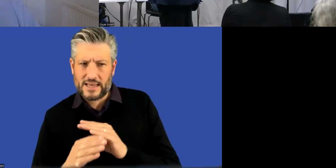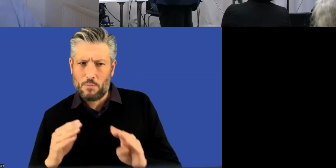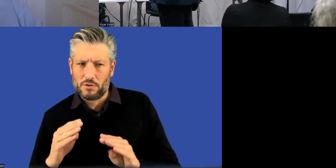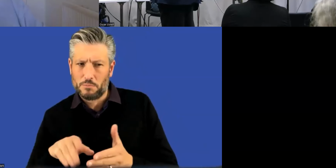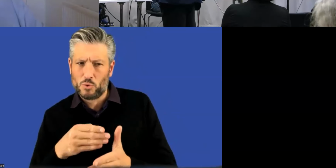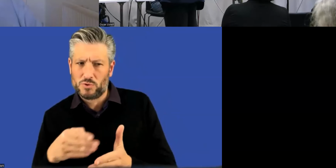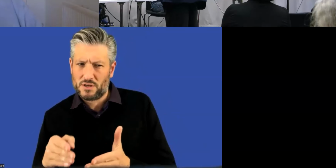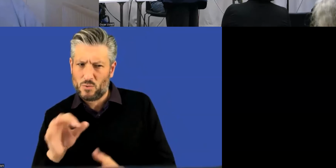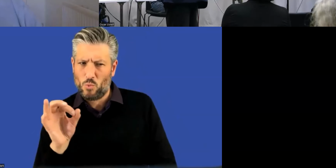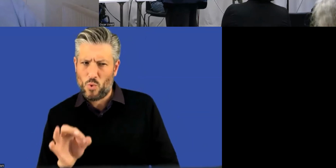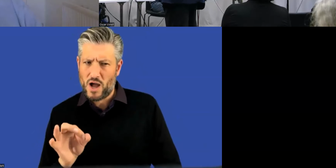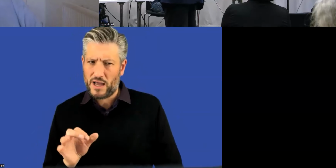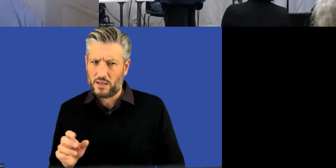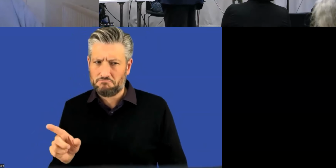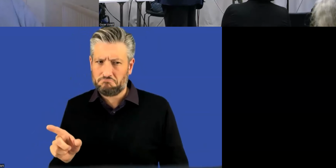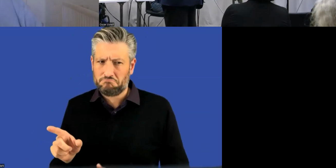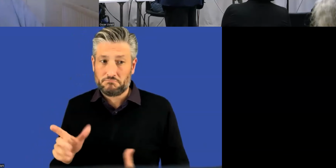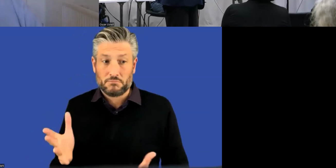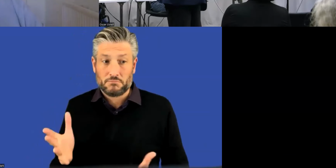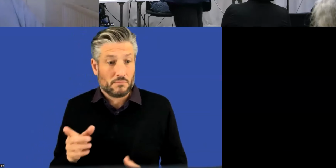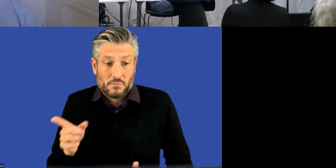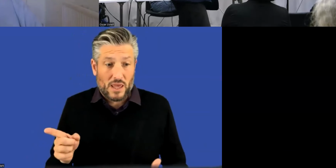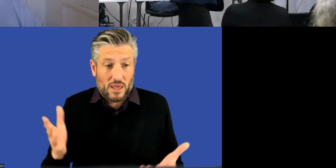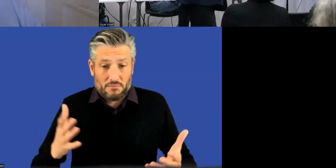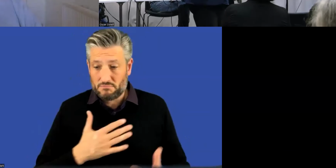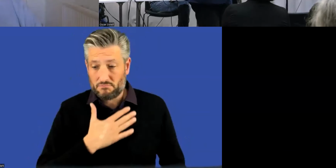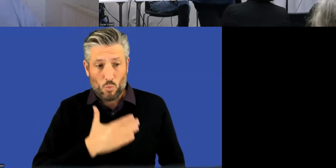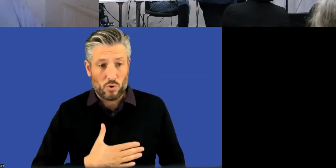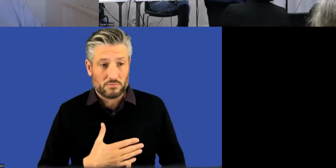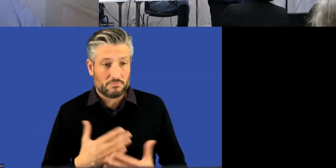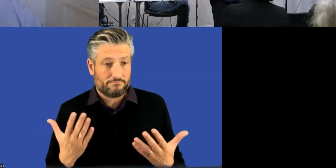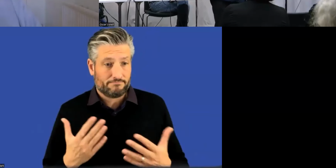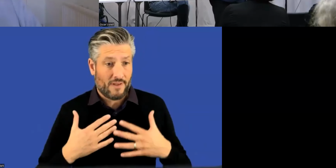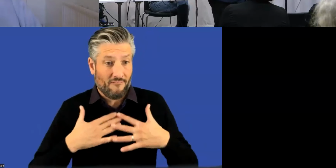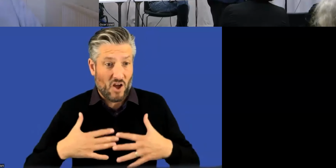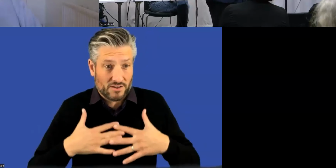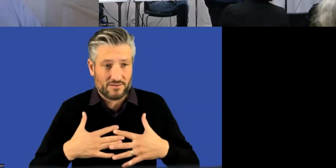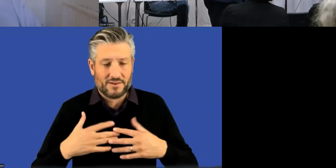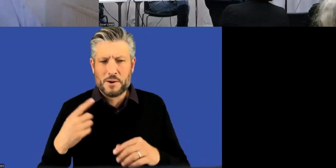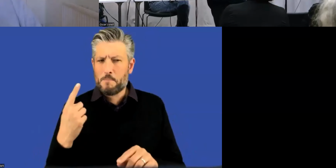said, for fun and curiosity, but also something very, very important.